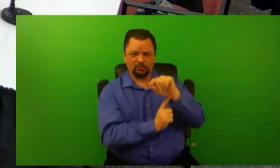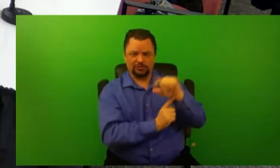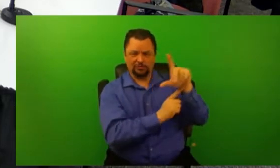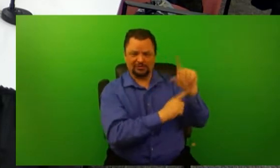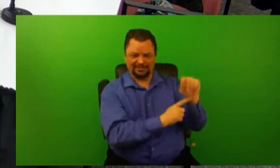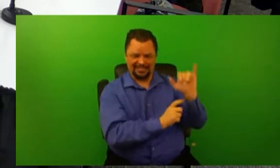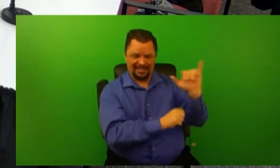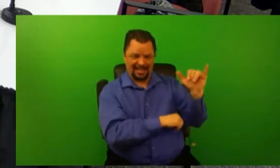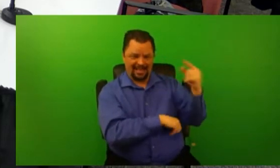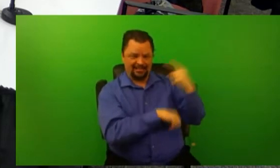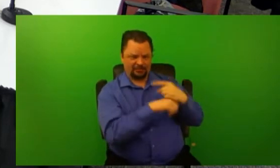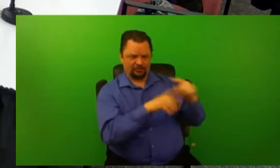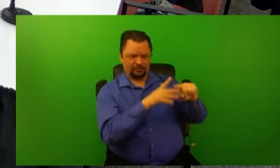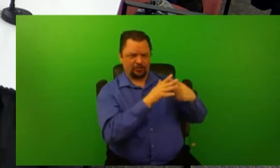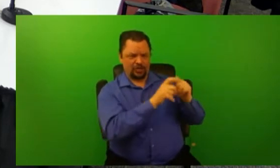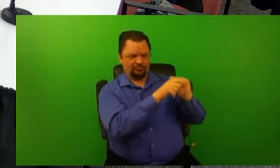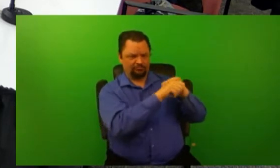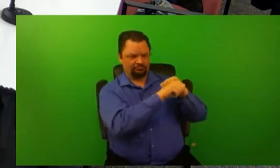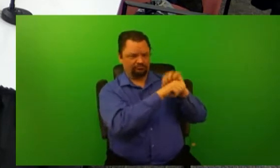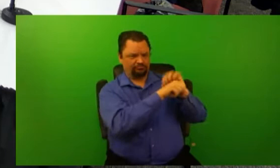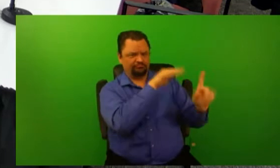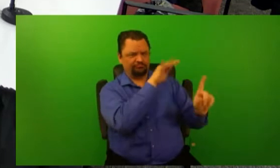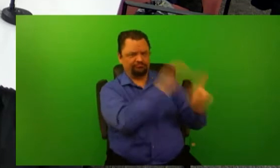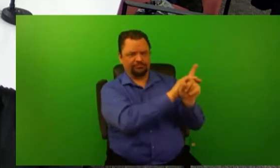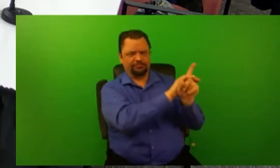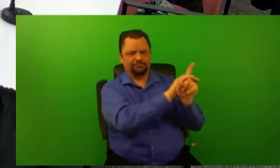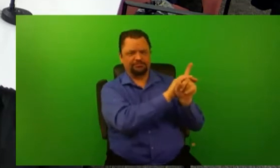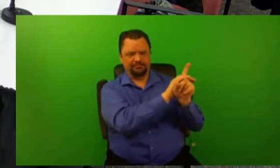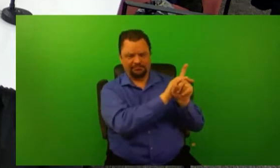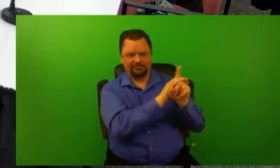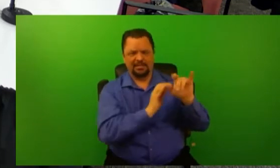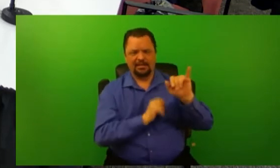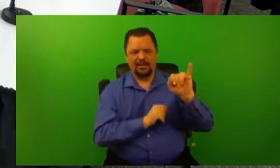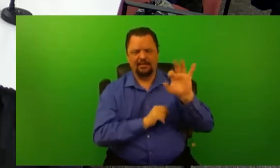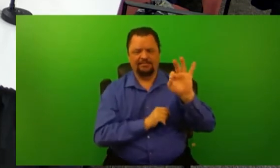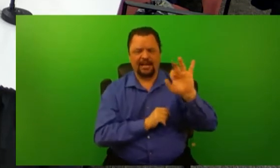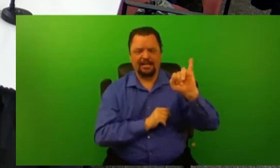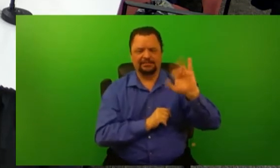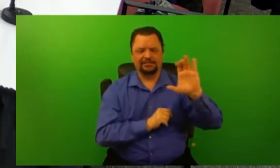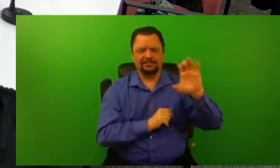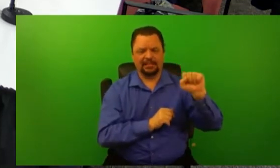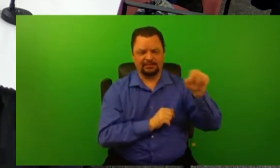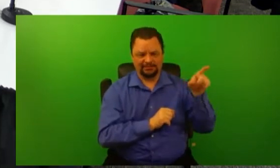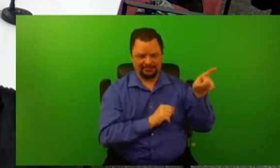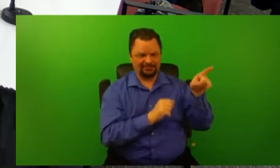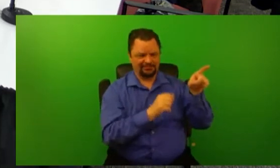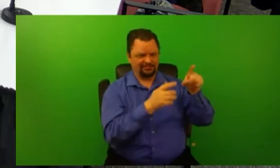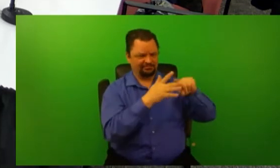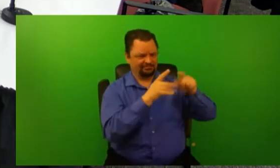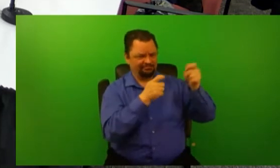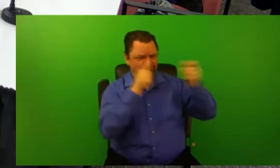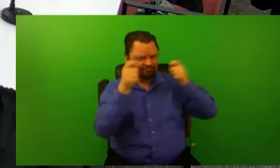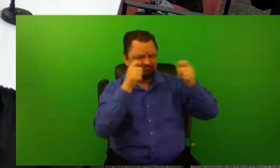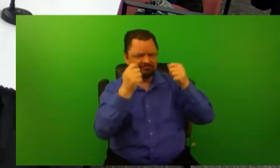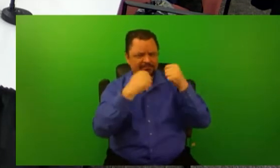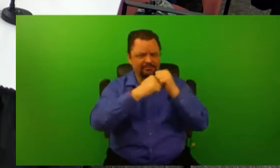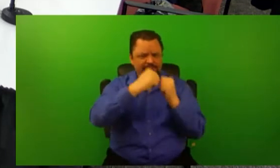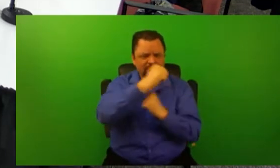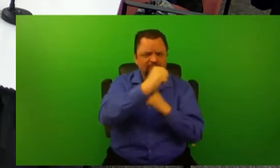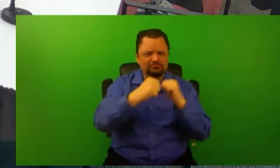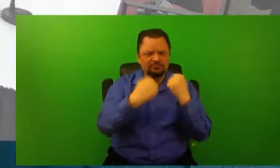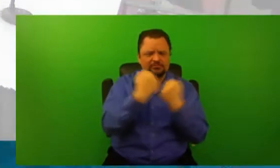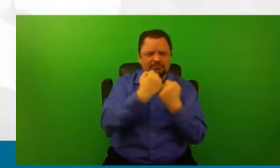we initiated our COVID-19 ICS, Incident Command Structure, to support